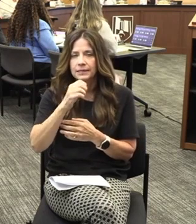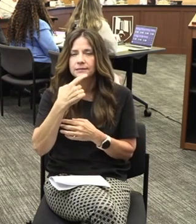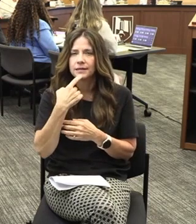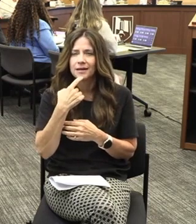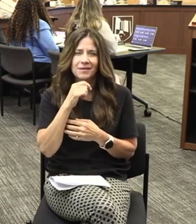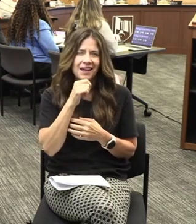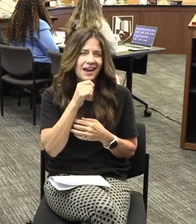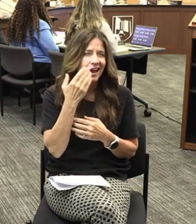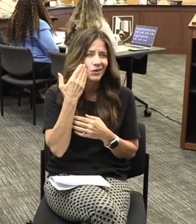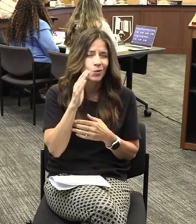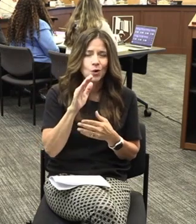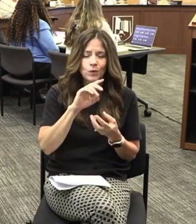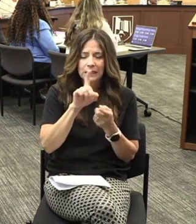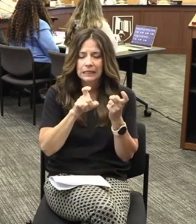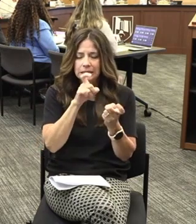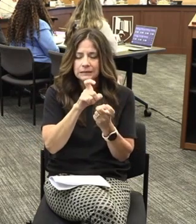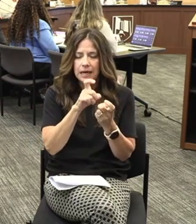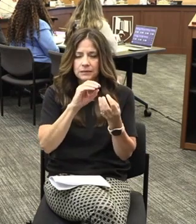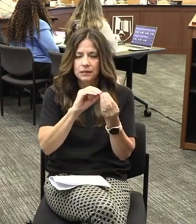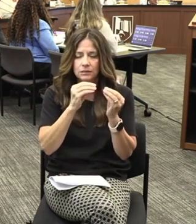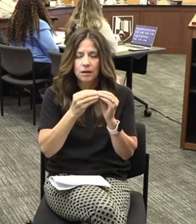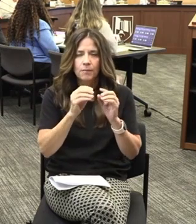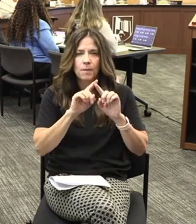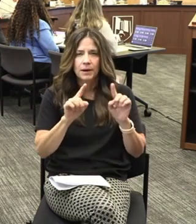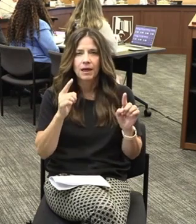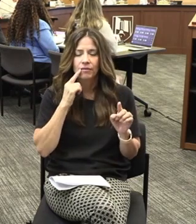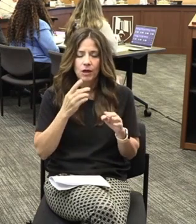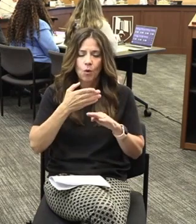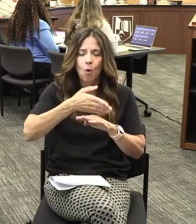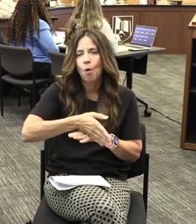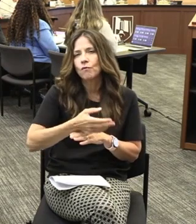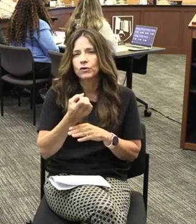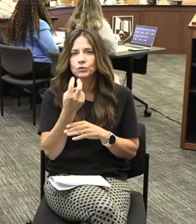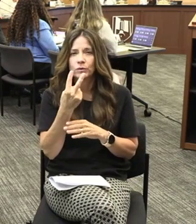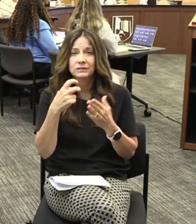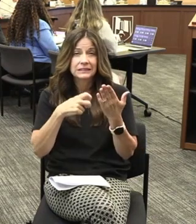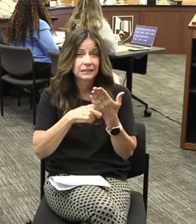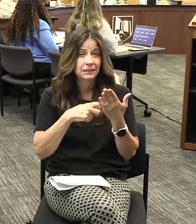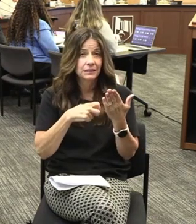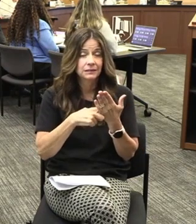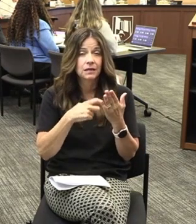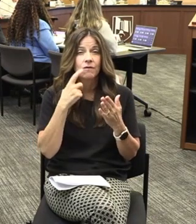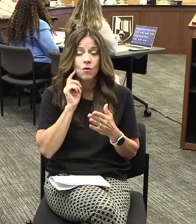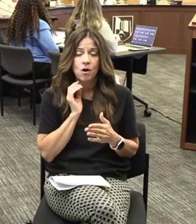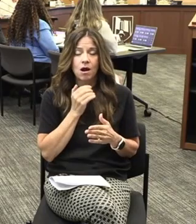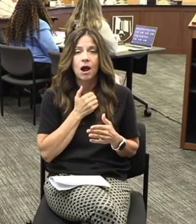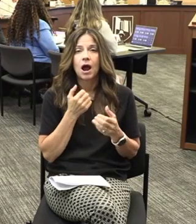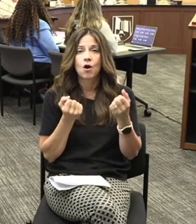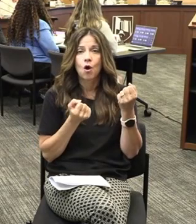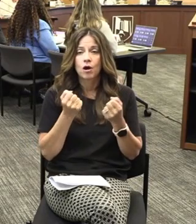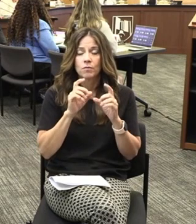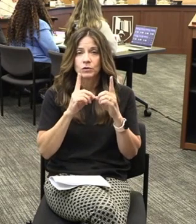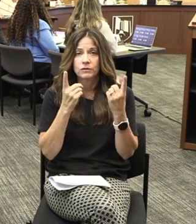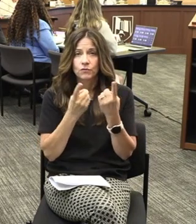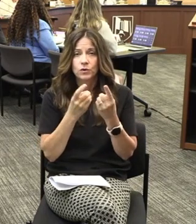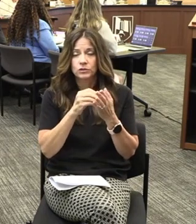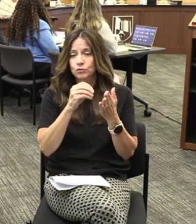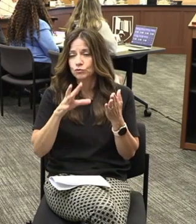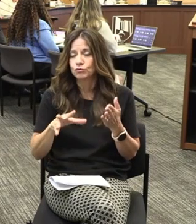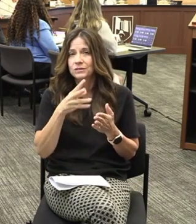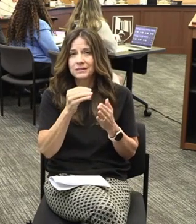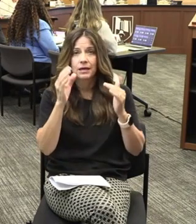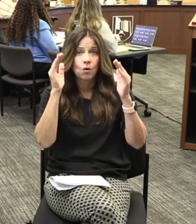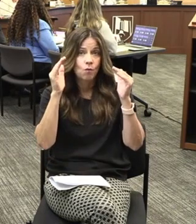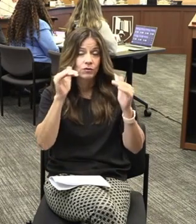because I'm not exactly sure, but let's just say over a dozen tickets for our automotive department students and hopefully